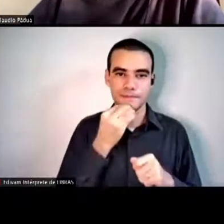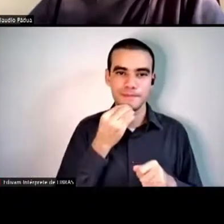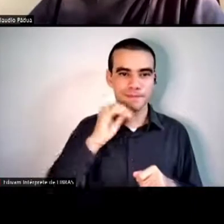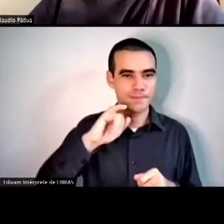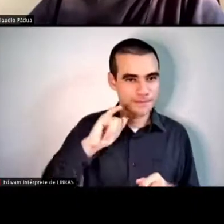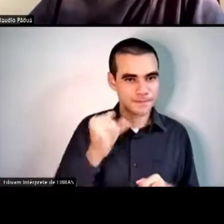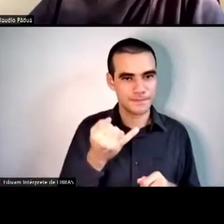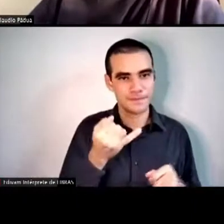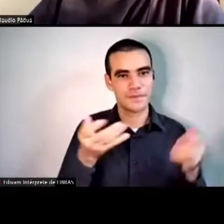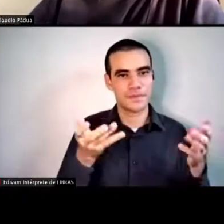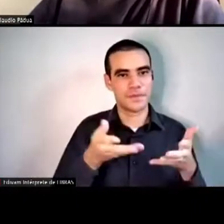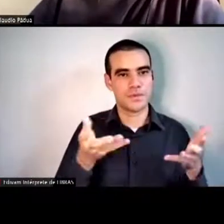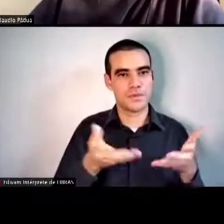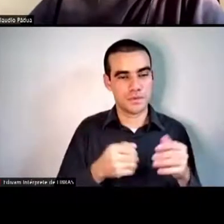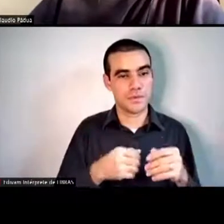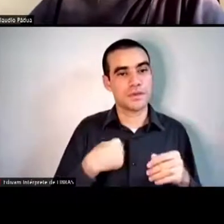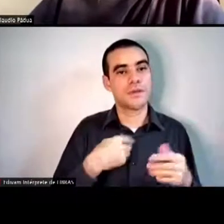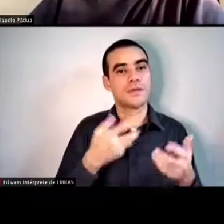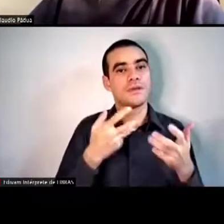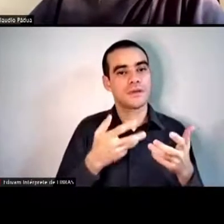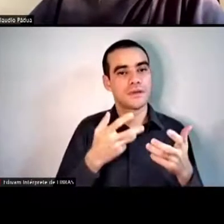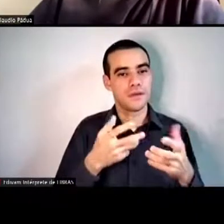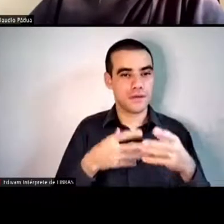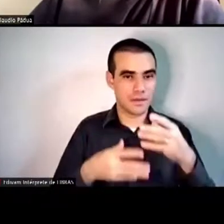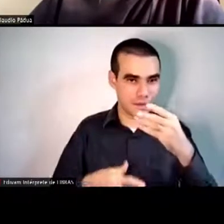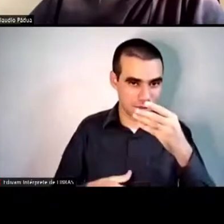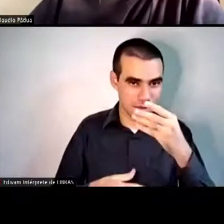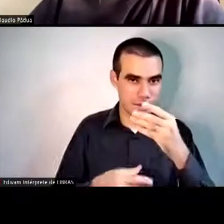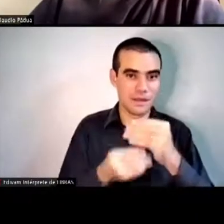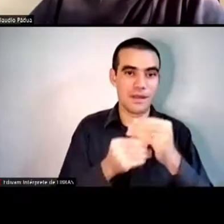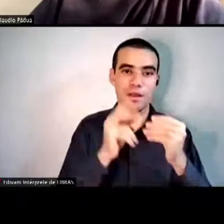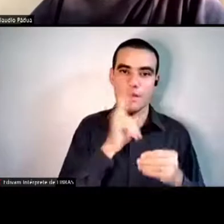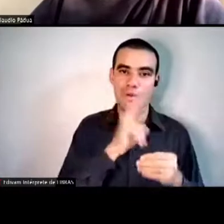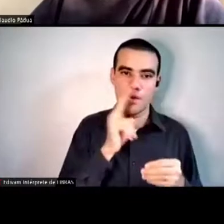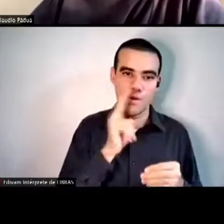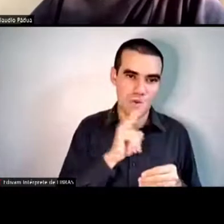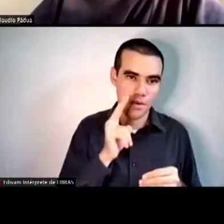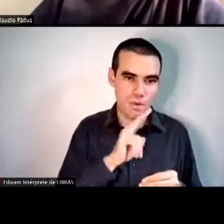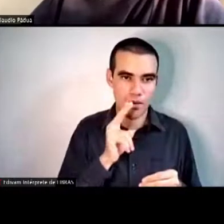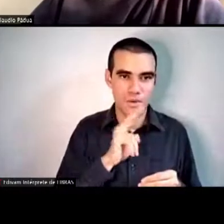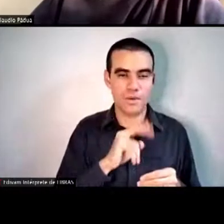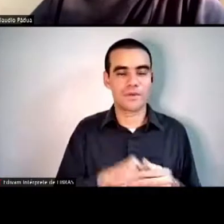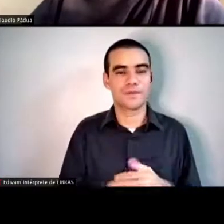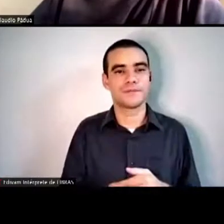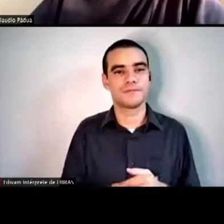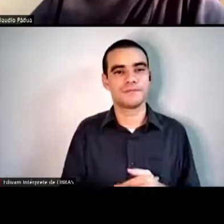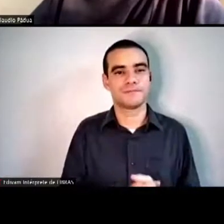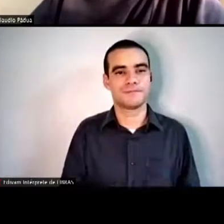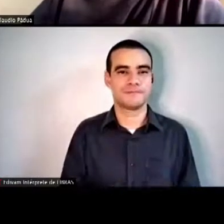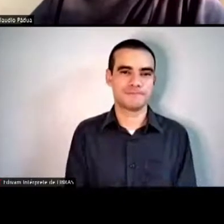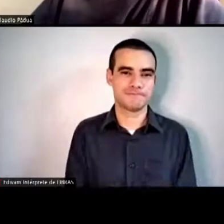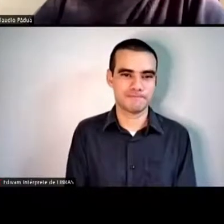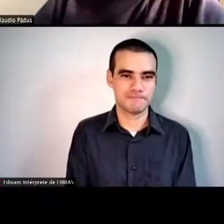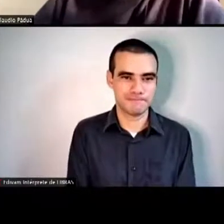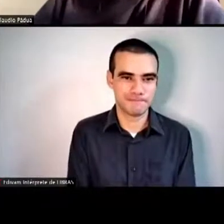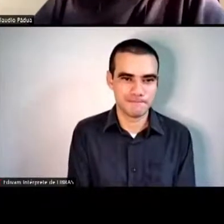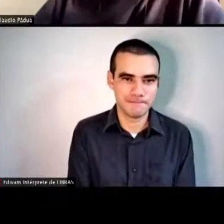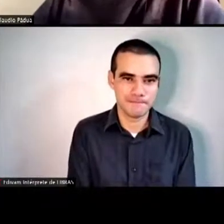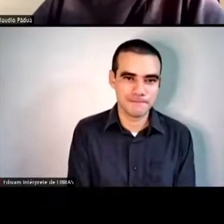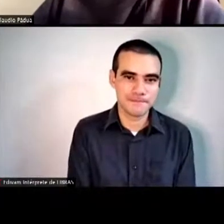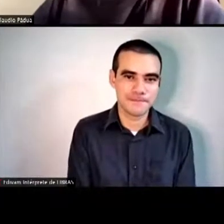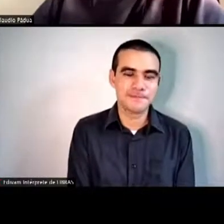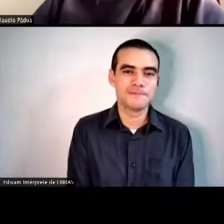can take the chance of the moments that we still have. And I would like to leave with the urgency of this topic here.